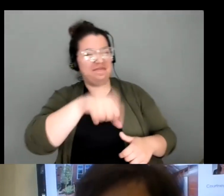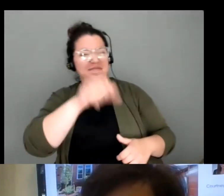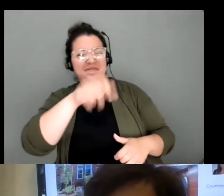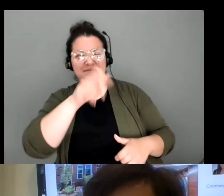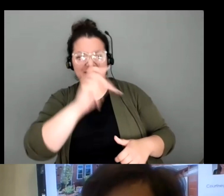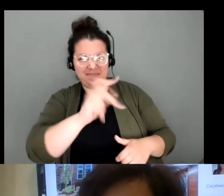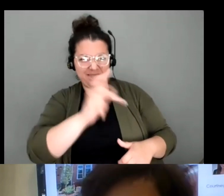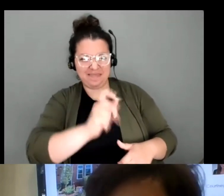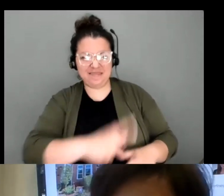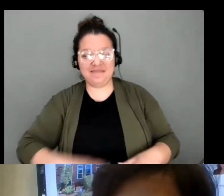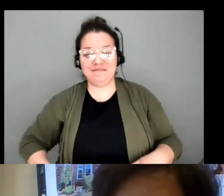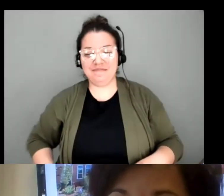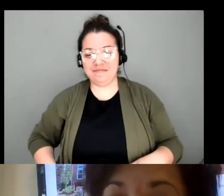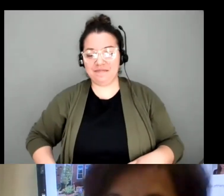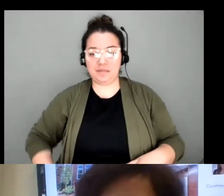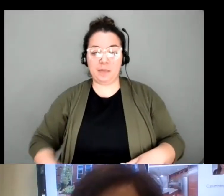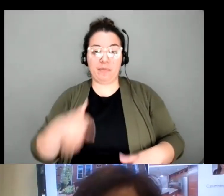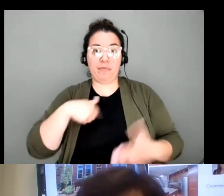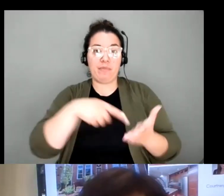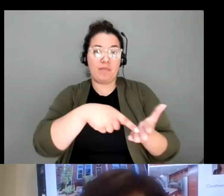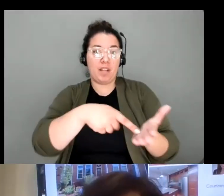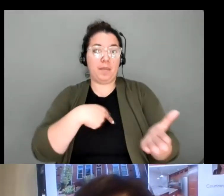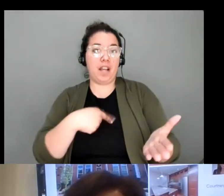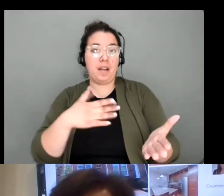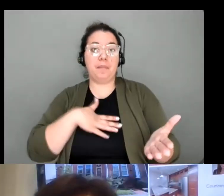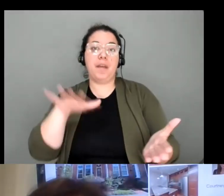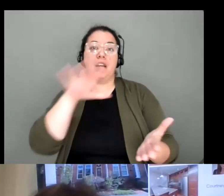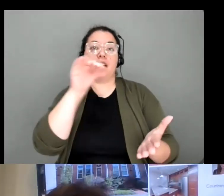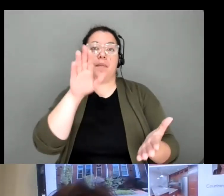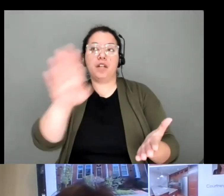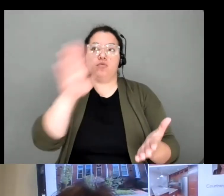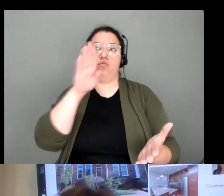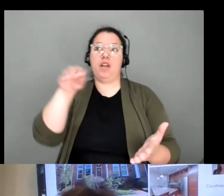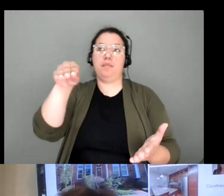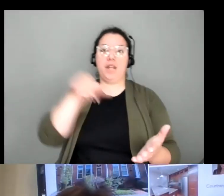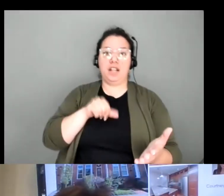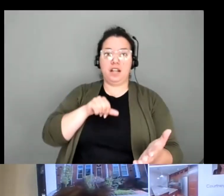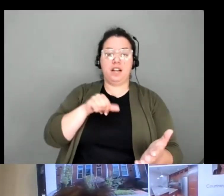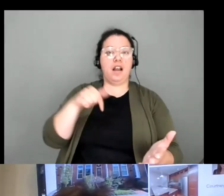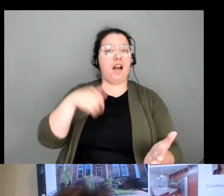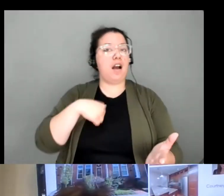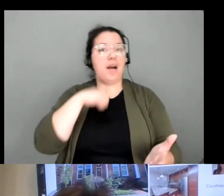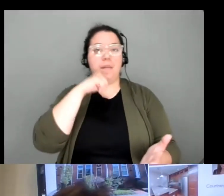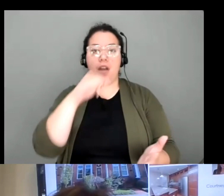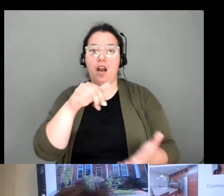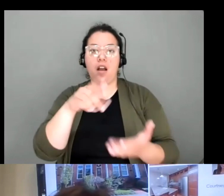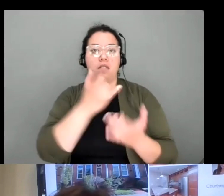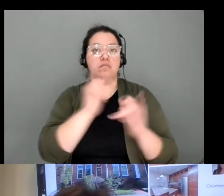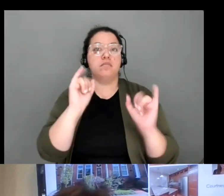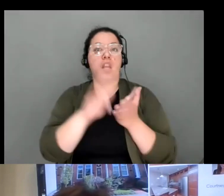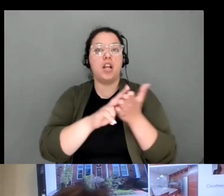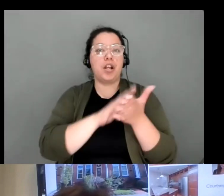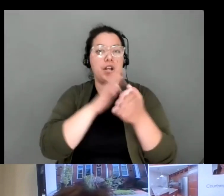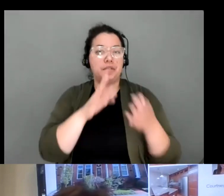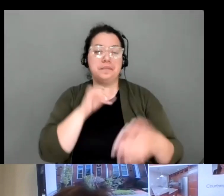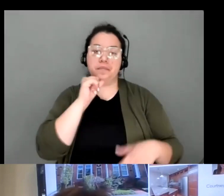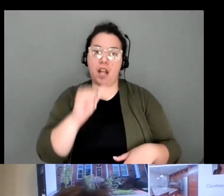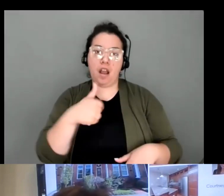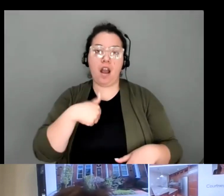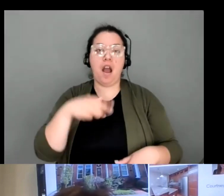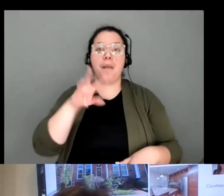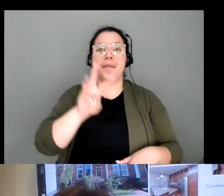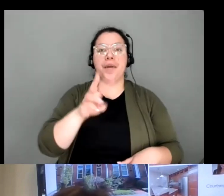it works. I get paid from my company directly. I am not a self-employed employee. I'm actually W-2. It's part of the